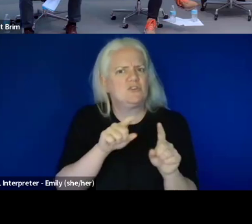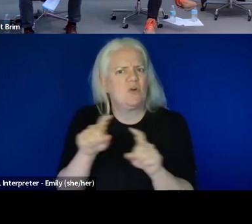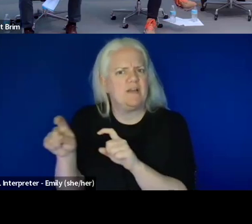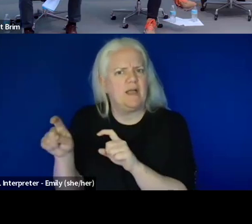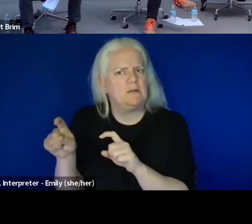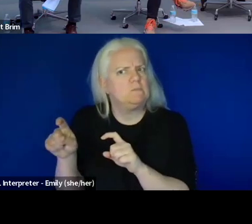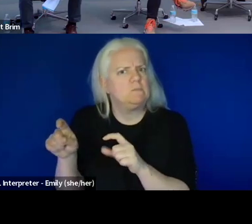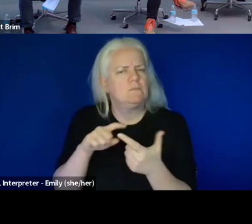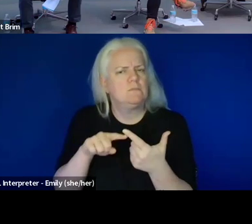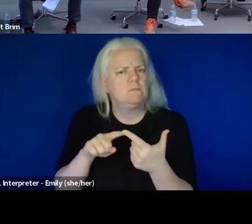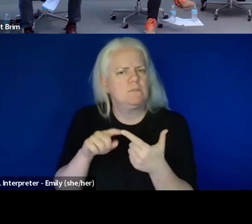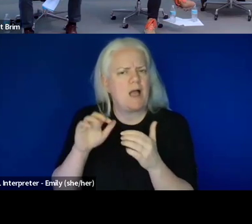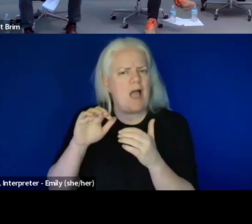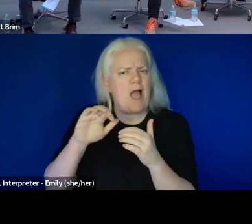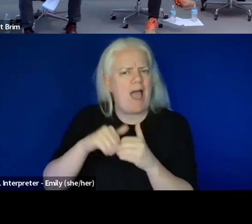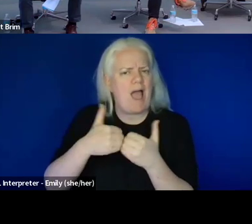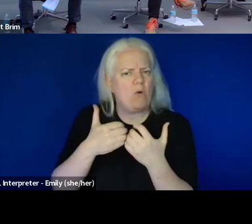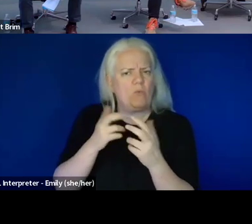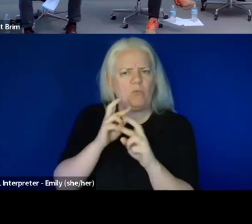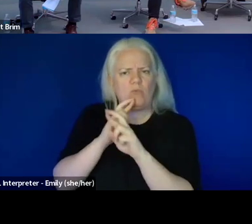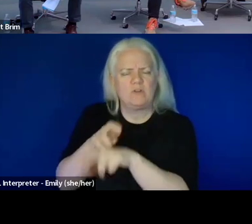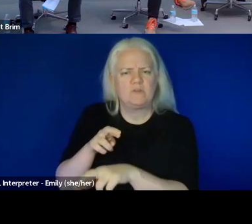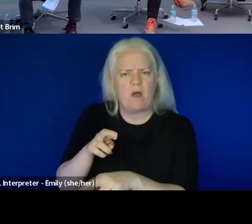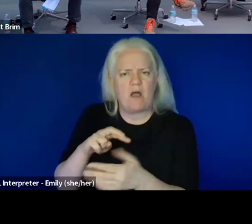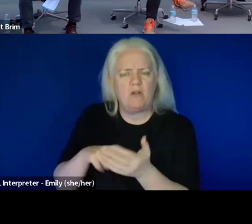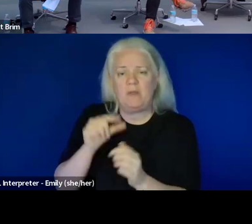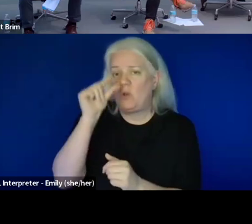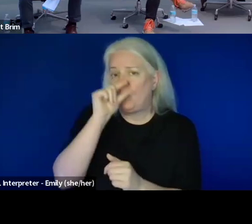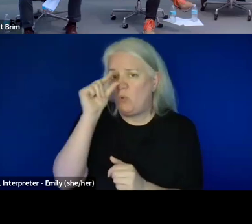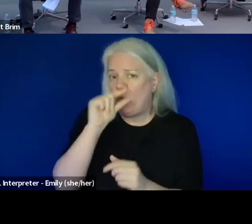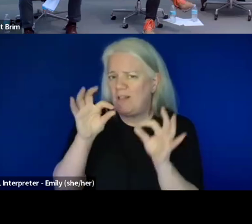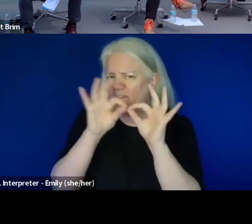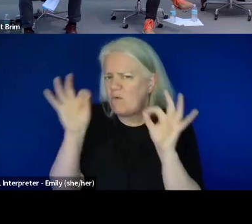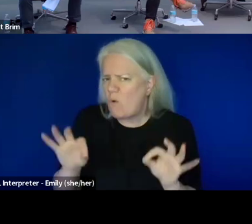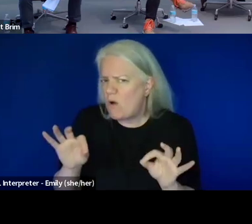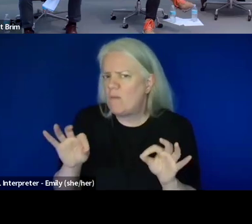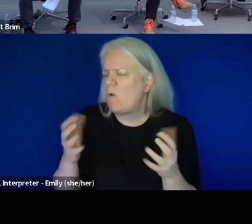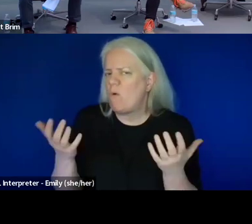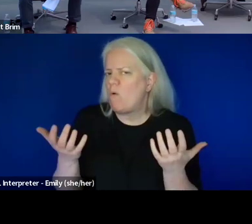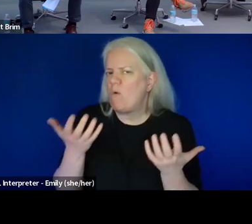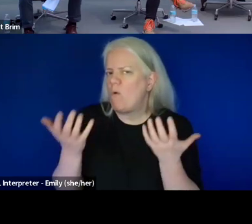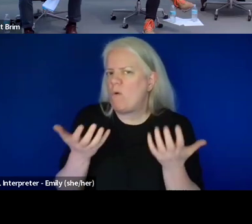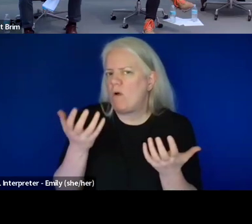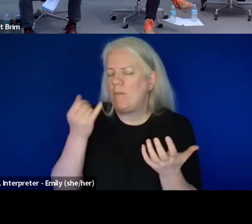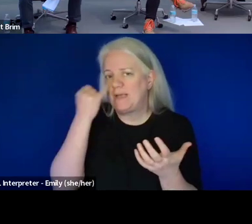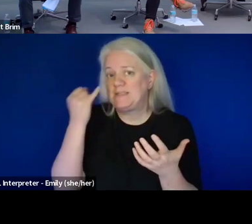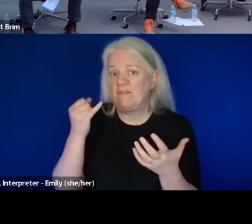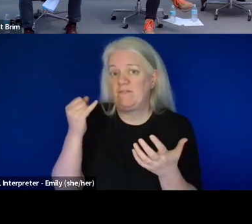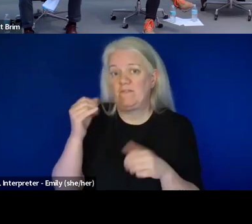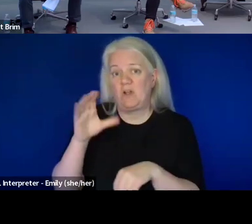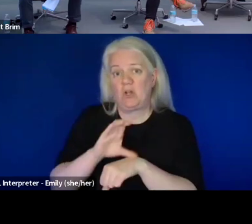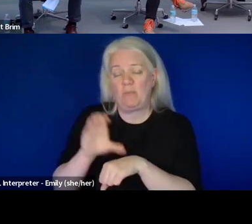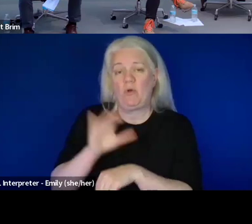get, or how will they be responding? Like, is this going to be a Google survey, or because that's going to change how, if they're clicking through things